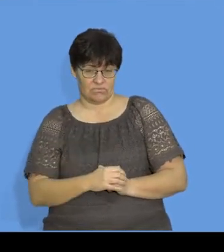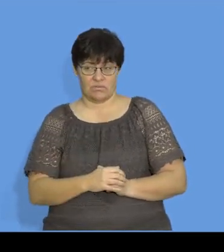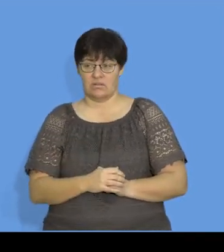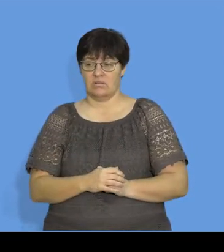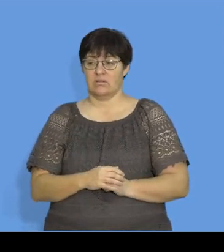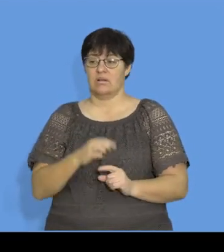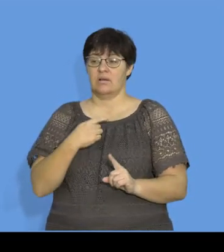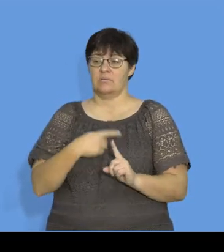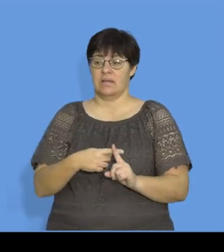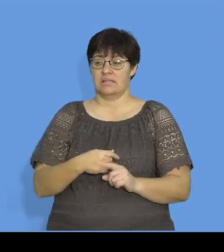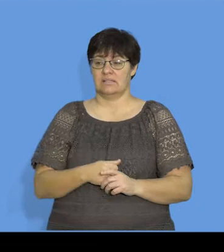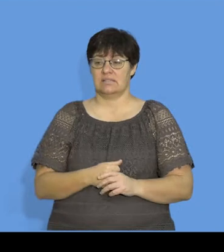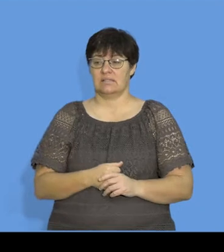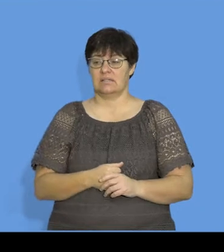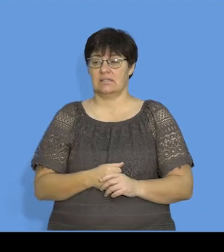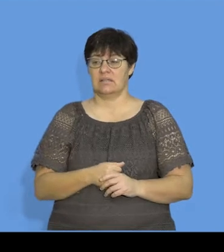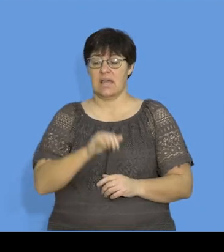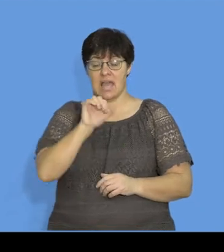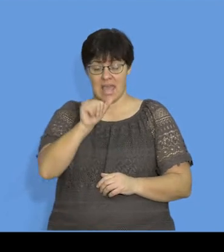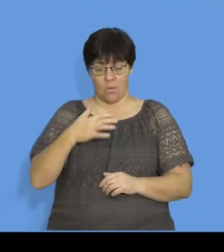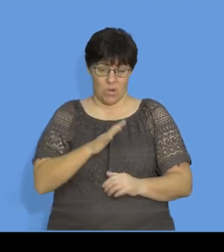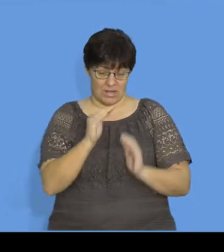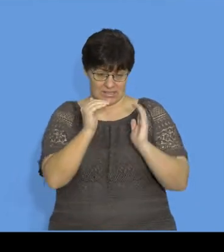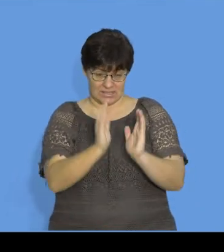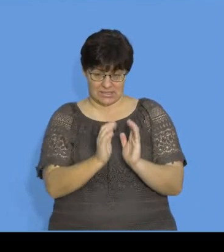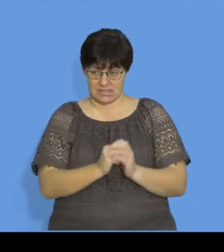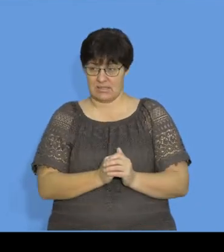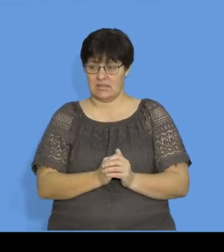0. We want A,